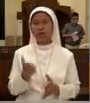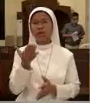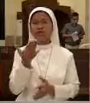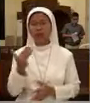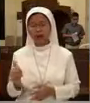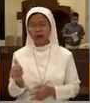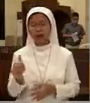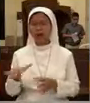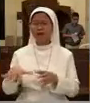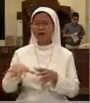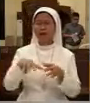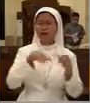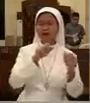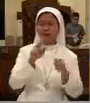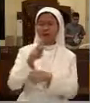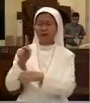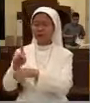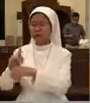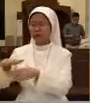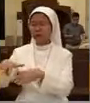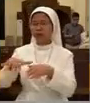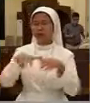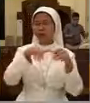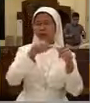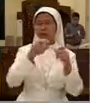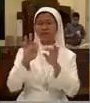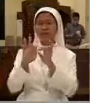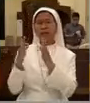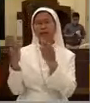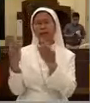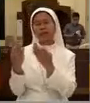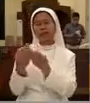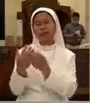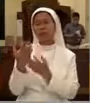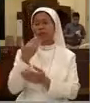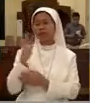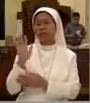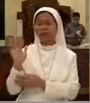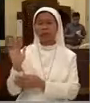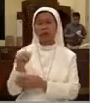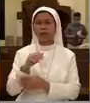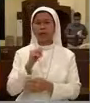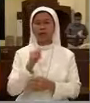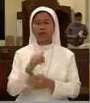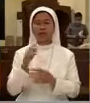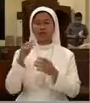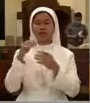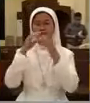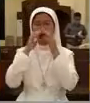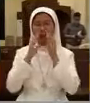They left our country, they left families with much pain,